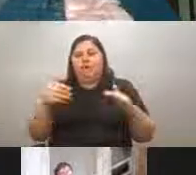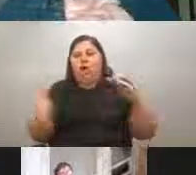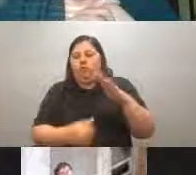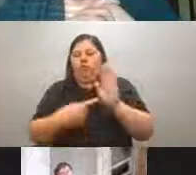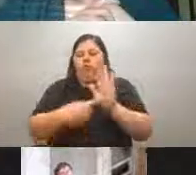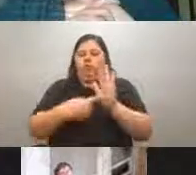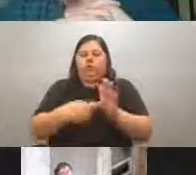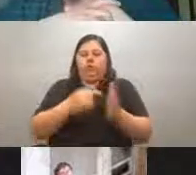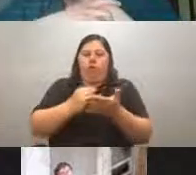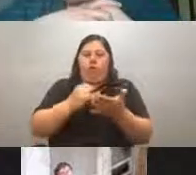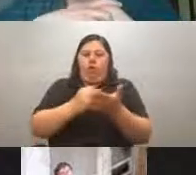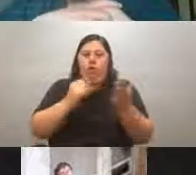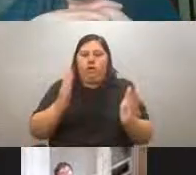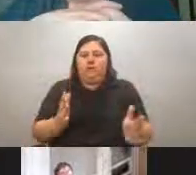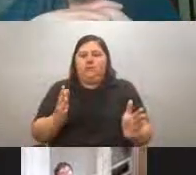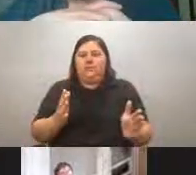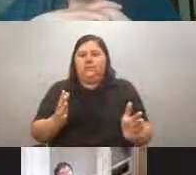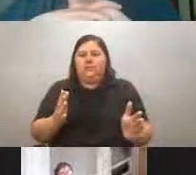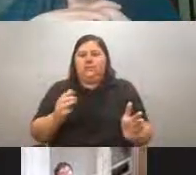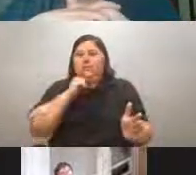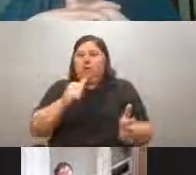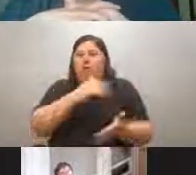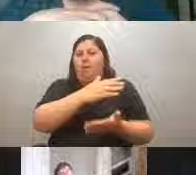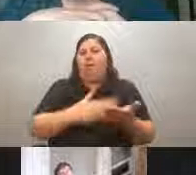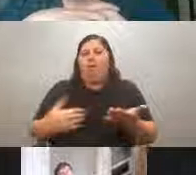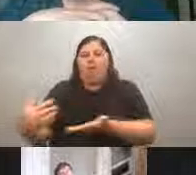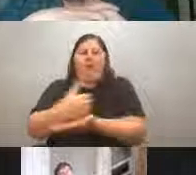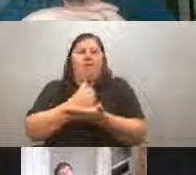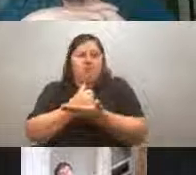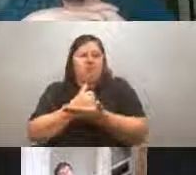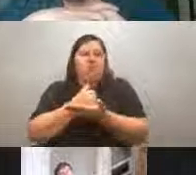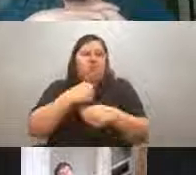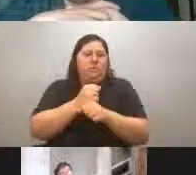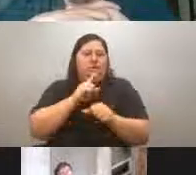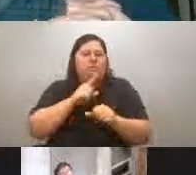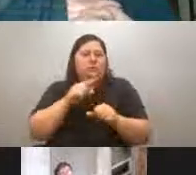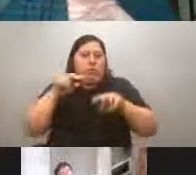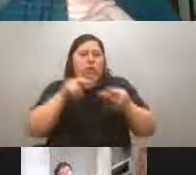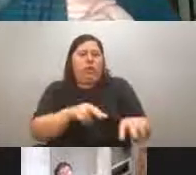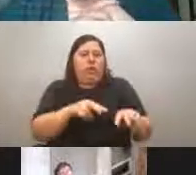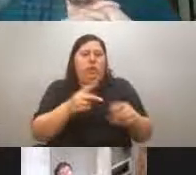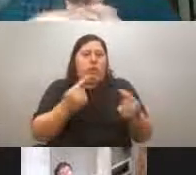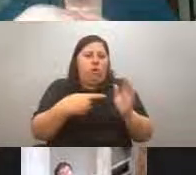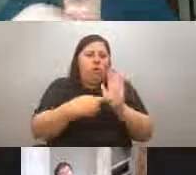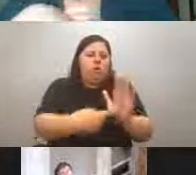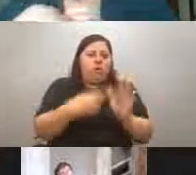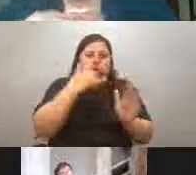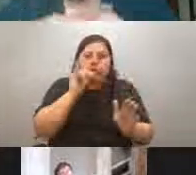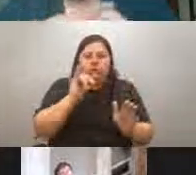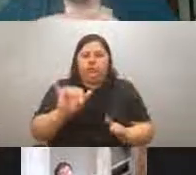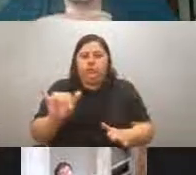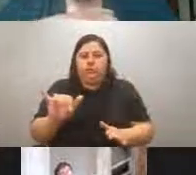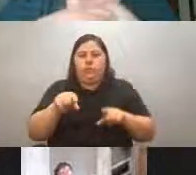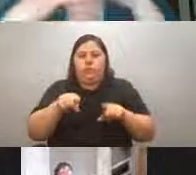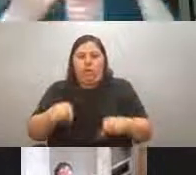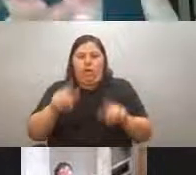artists are not part of the collection. And so making sure that we are looking at what that representation looks like when we're making